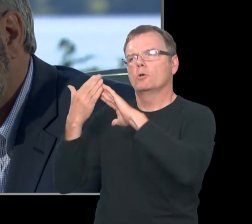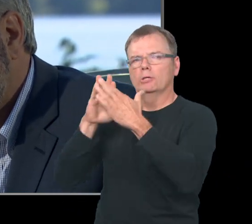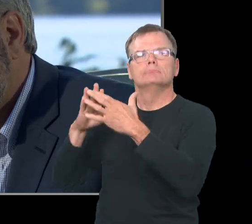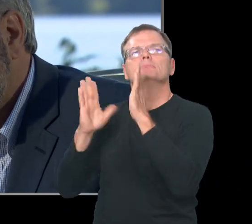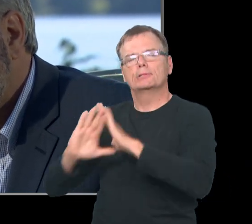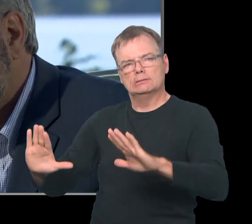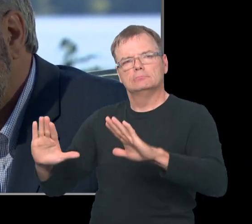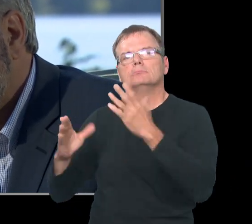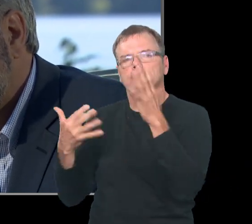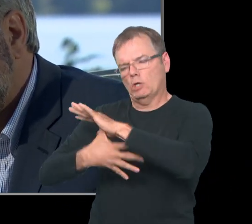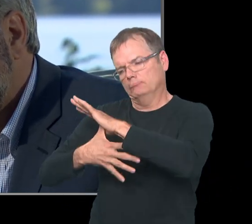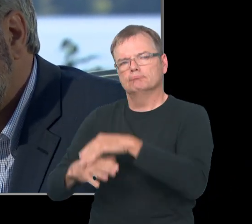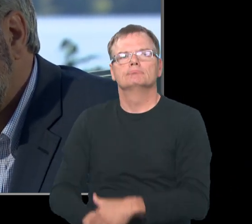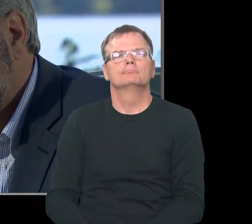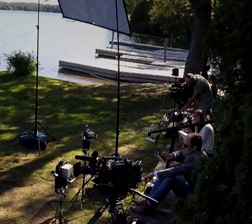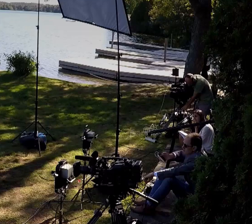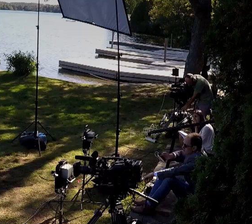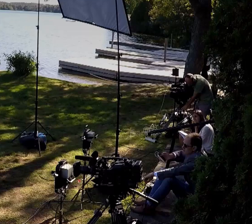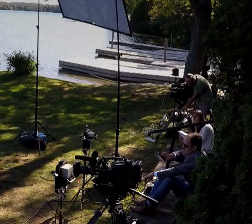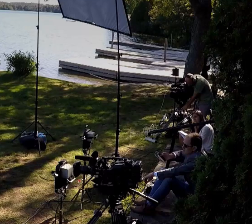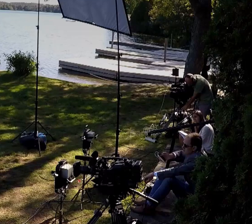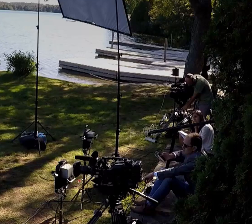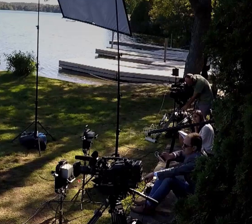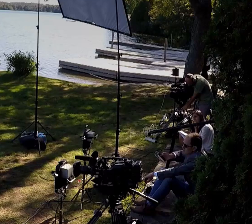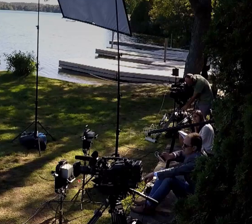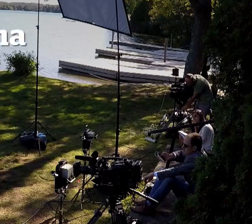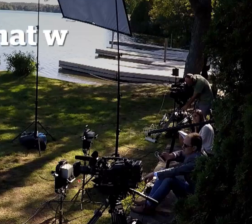a top priority for me as the Prime Minister of Canada.